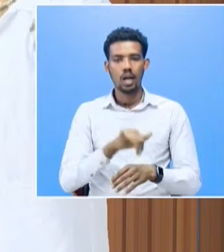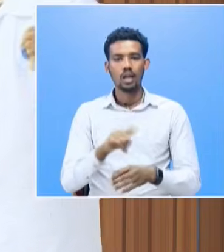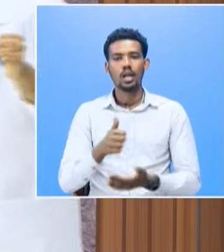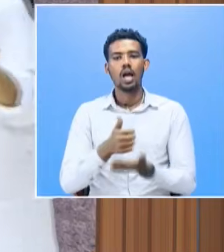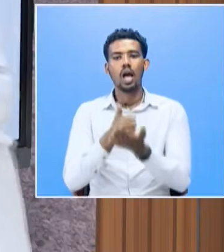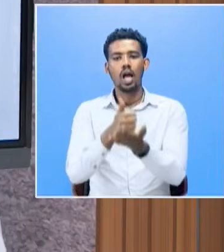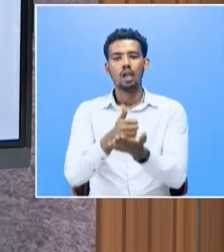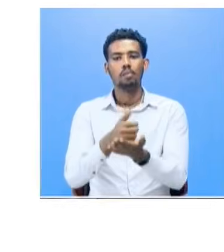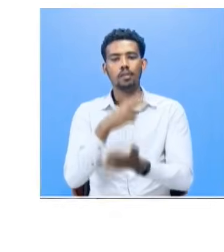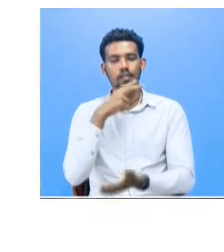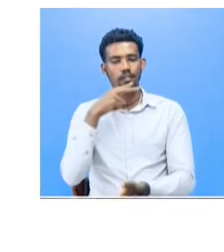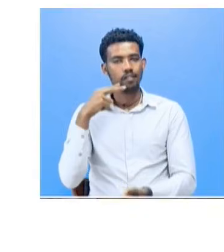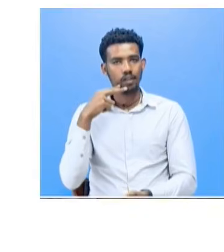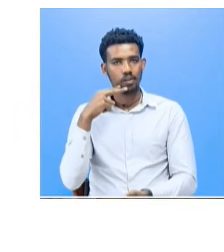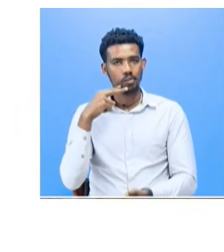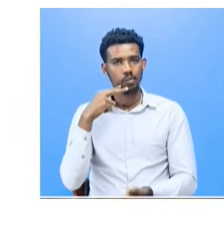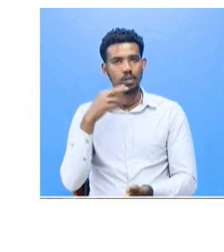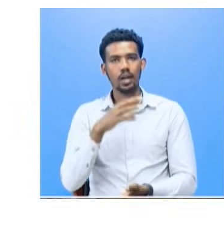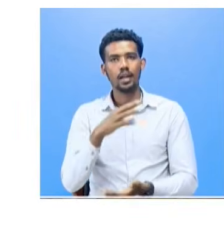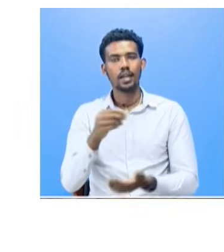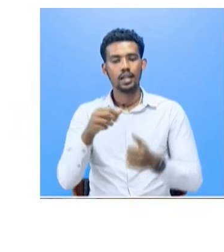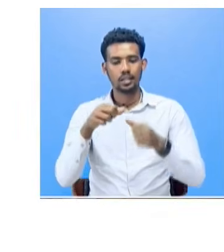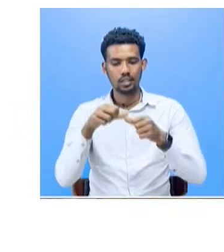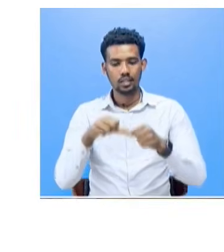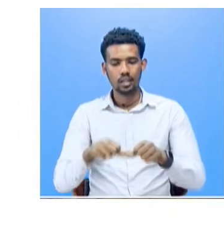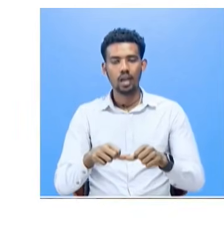tense. And staying